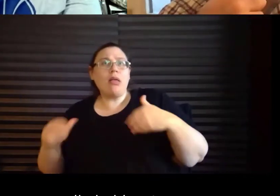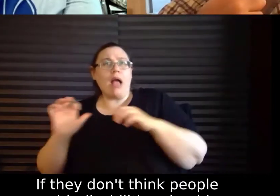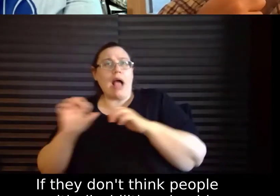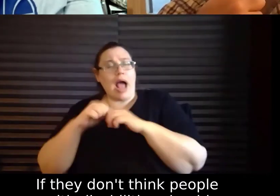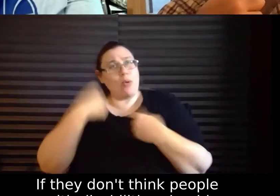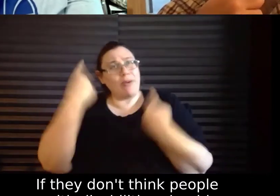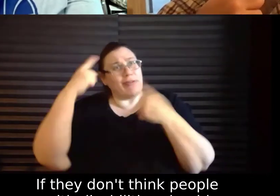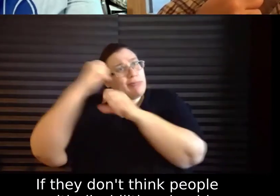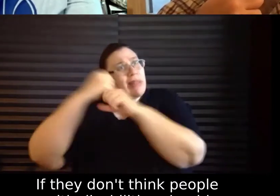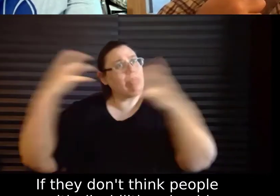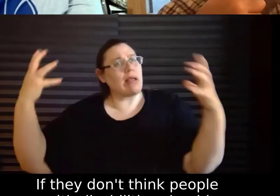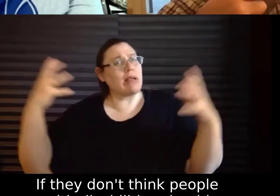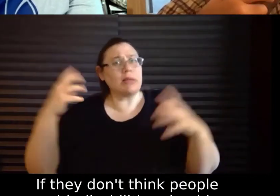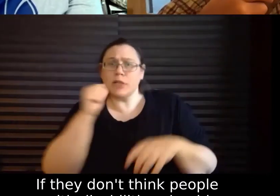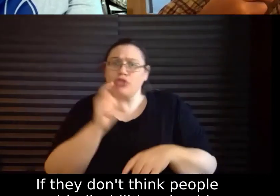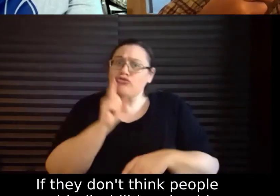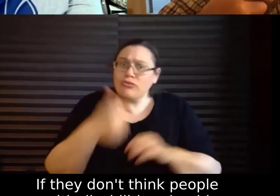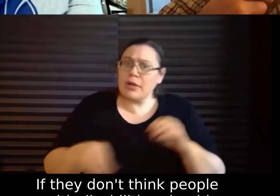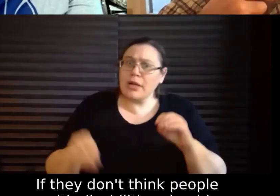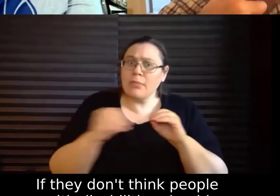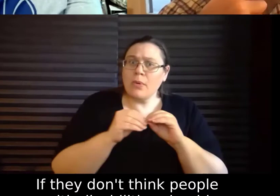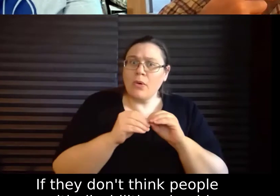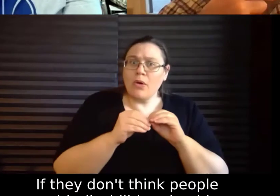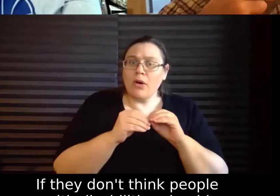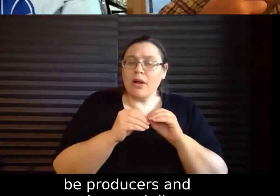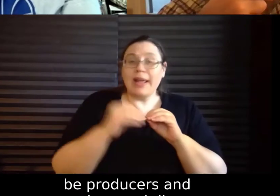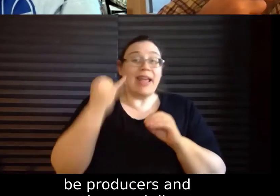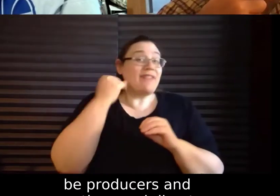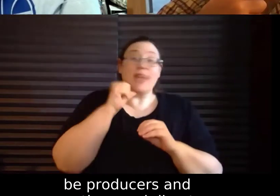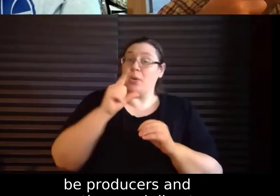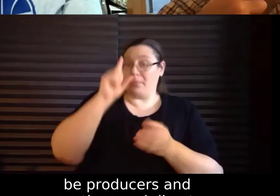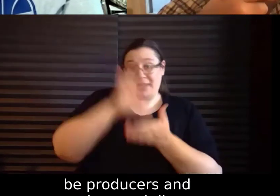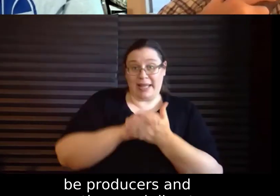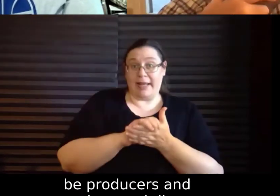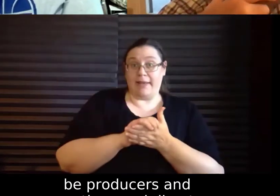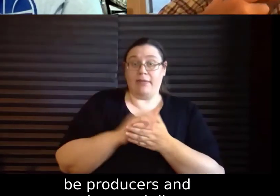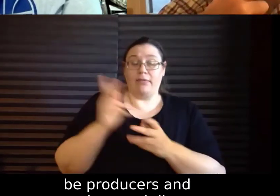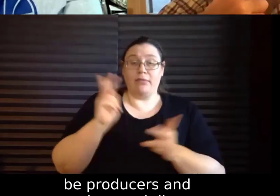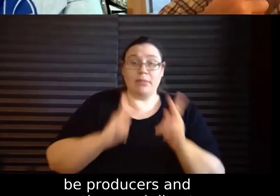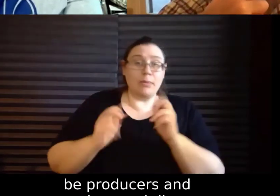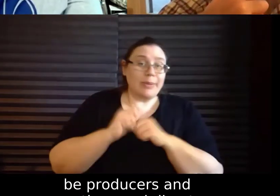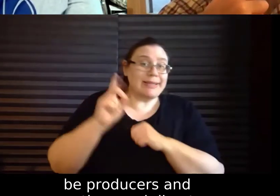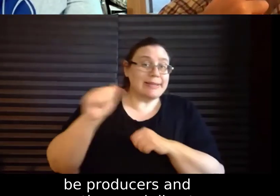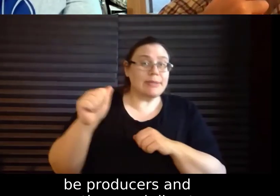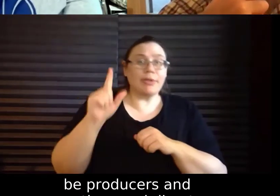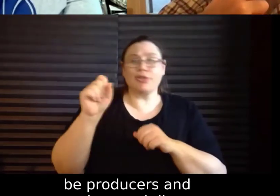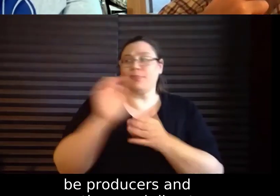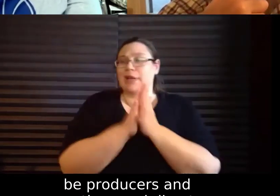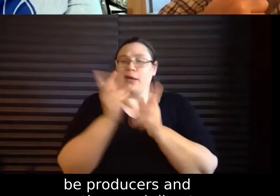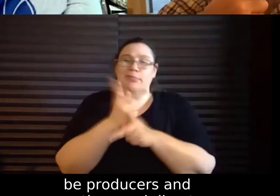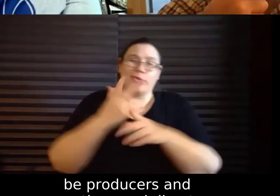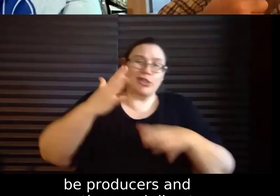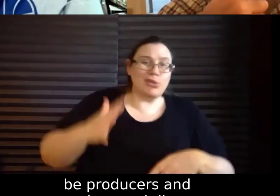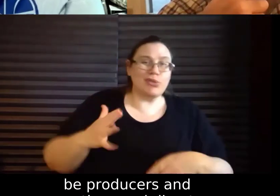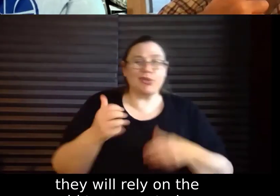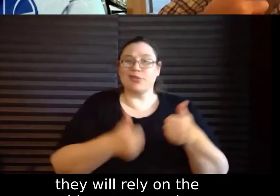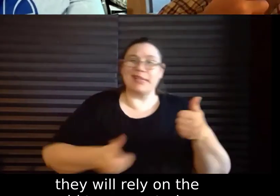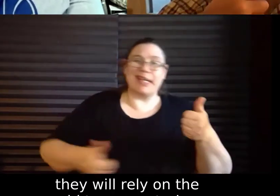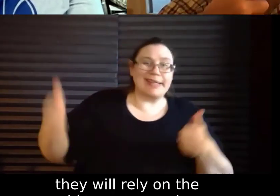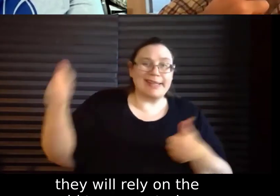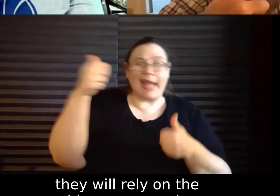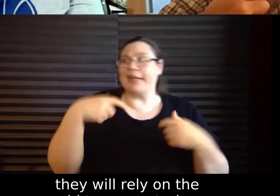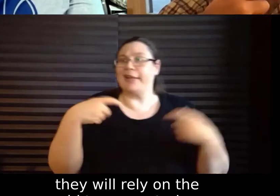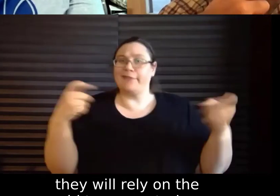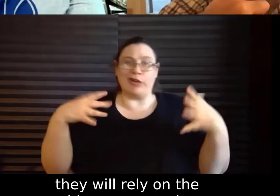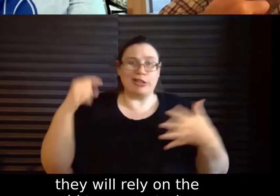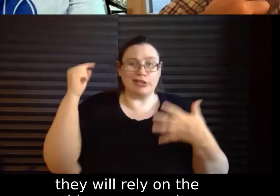anymore. And if they don't think people with disabilities should be producers and executives and directors, then they're